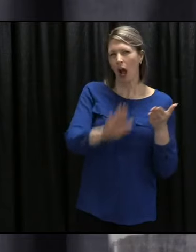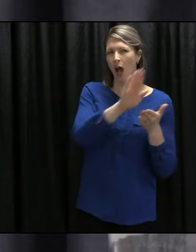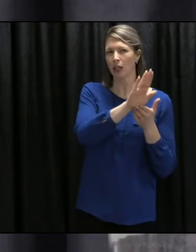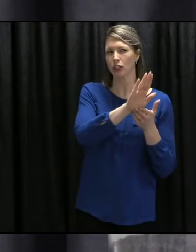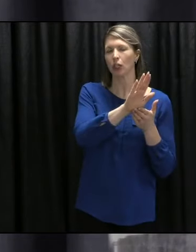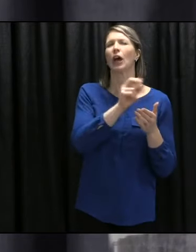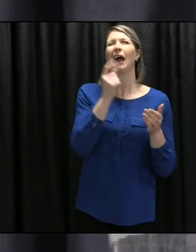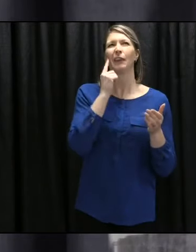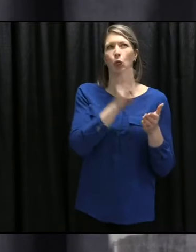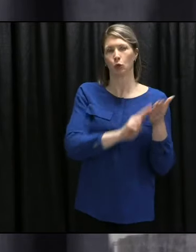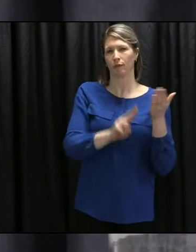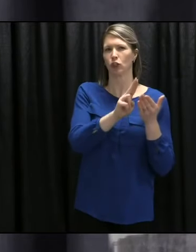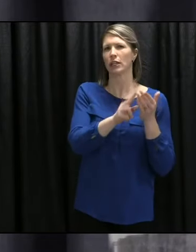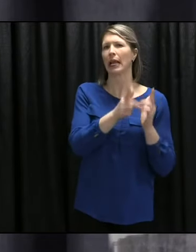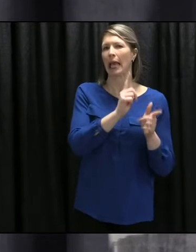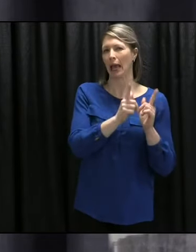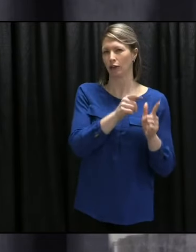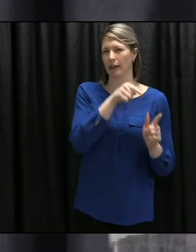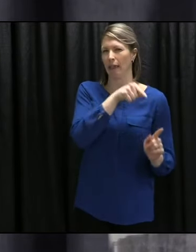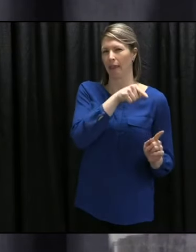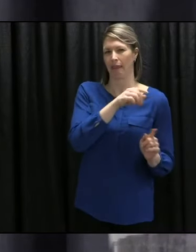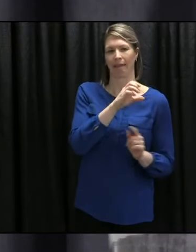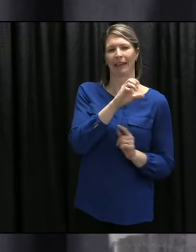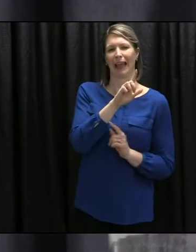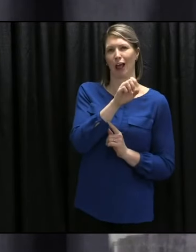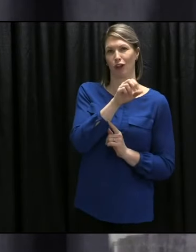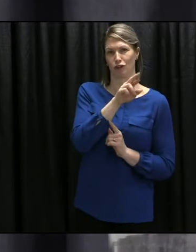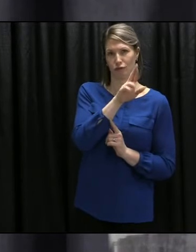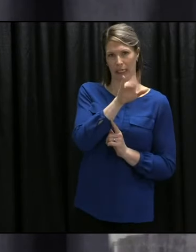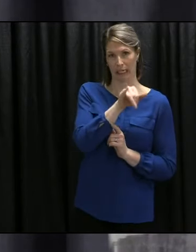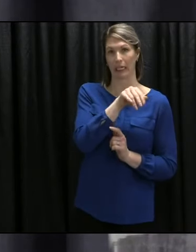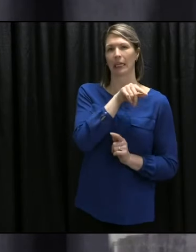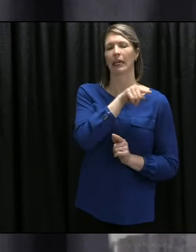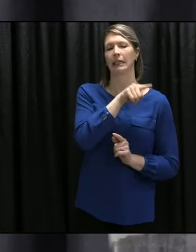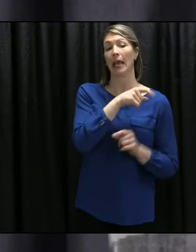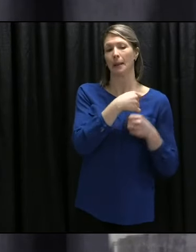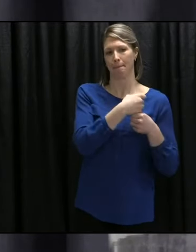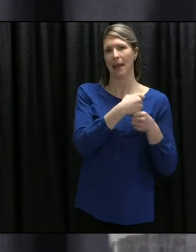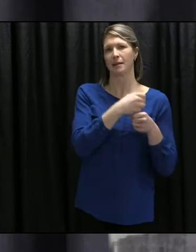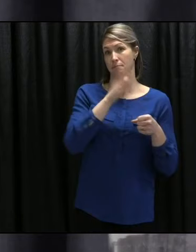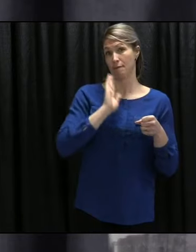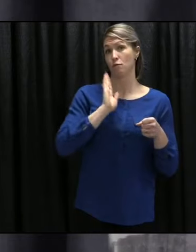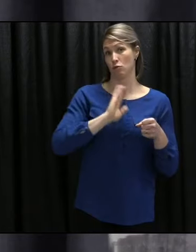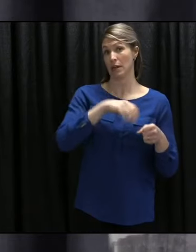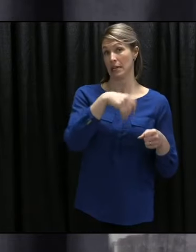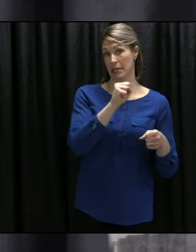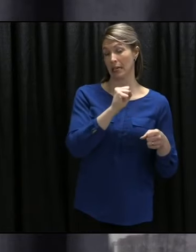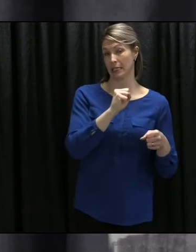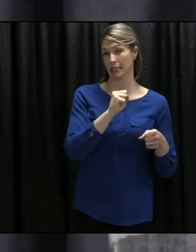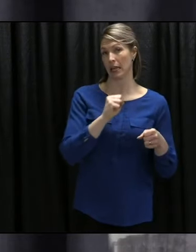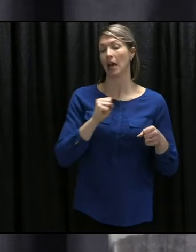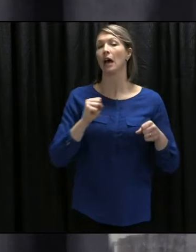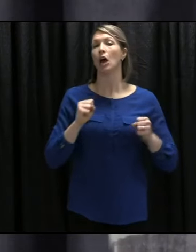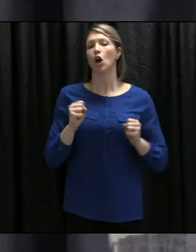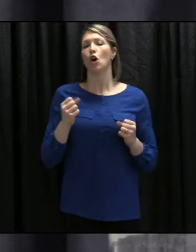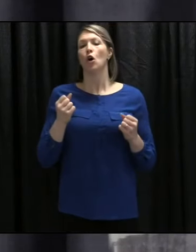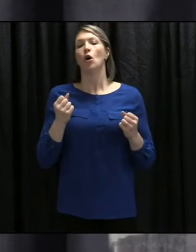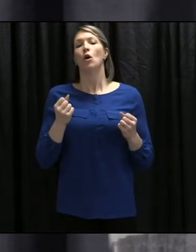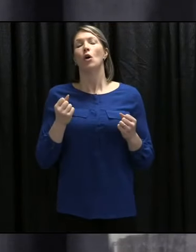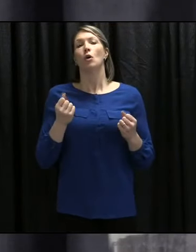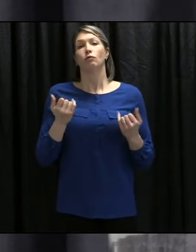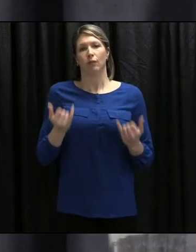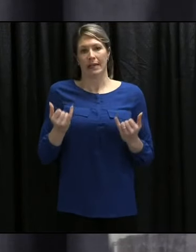University of Calgary. But certainly, long term, a vaccine for this condition would be extremely